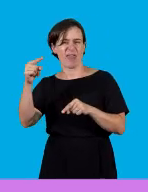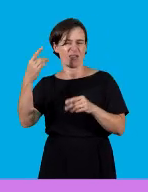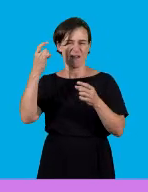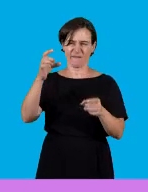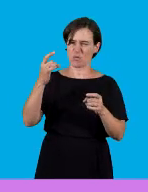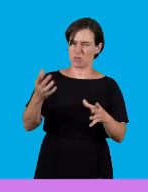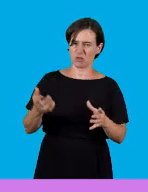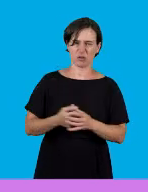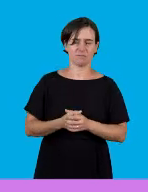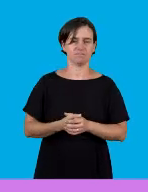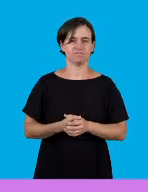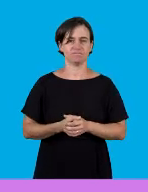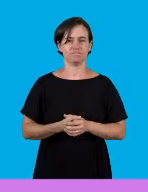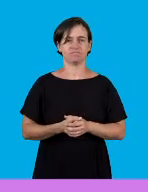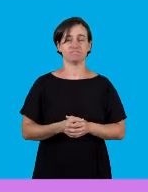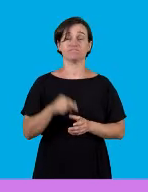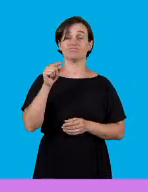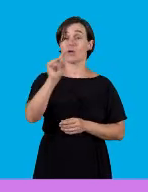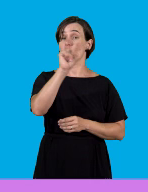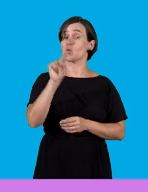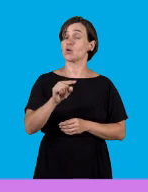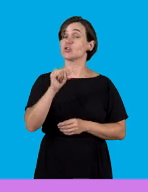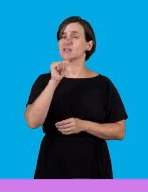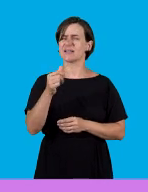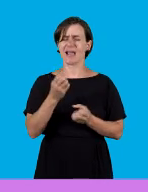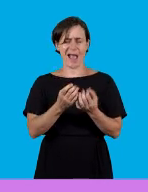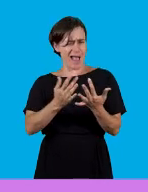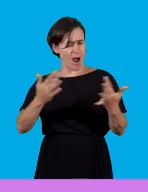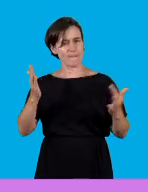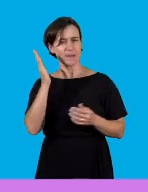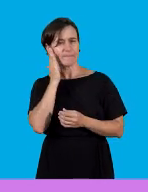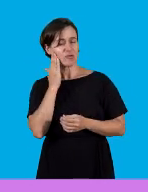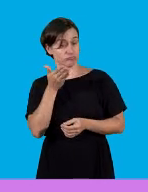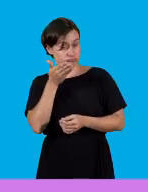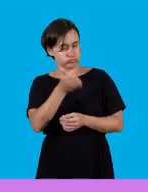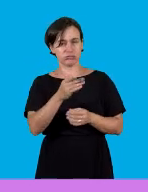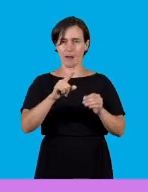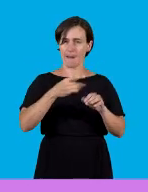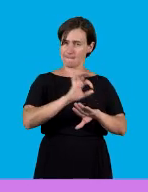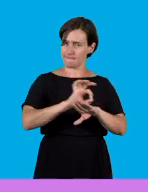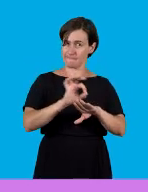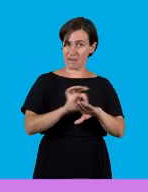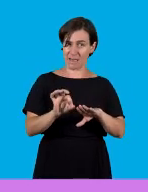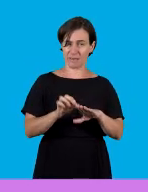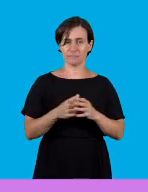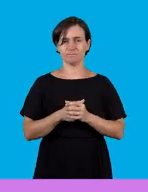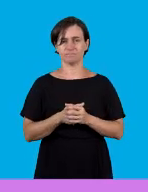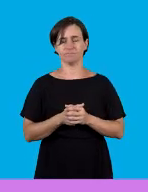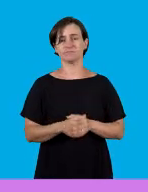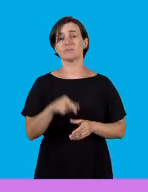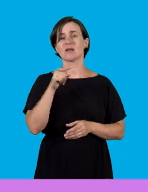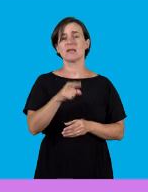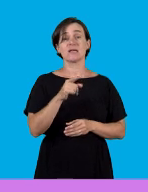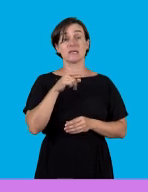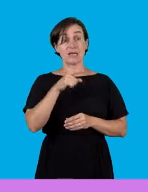So now the question that we're going to look at says how many bedrooms are on the plan. Now we are not given the room designation because the room